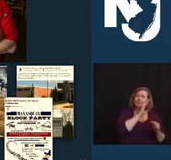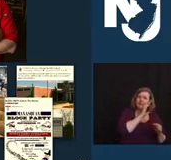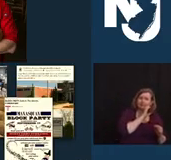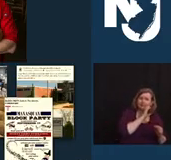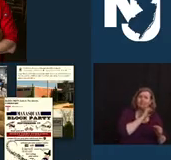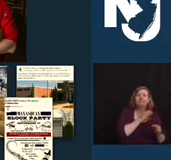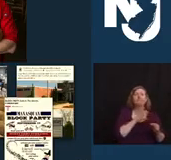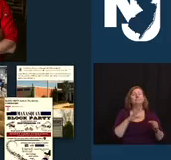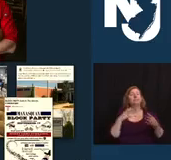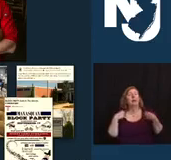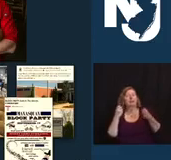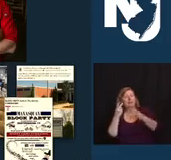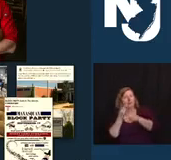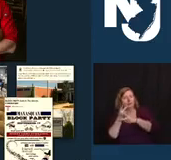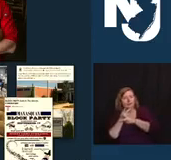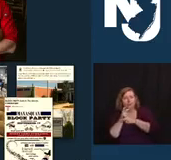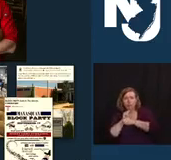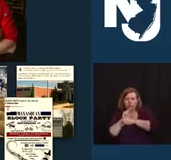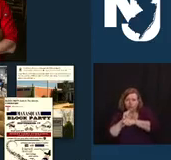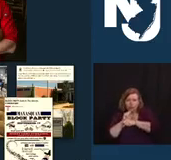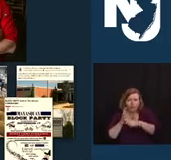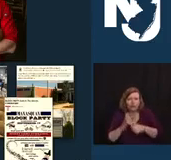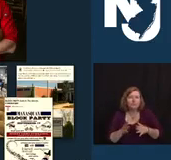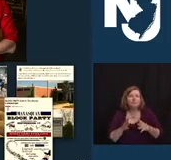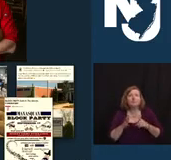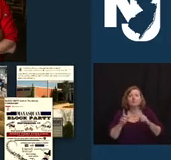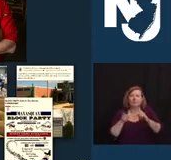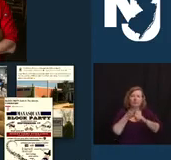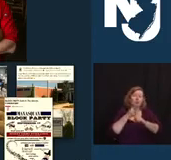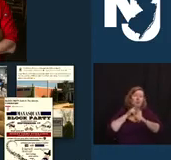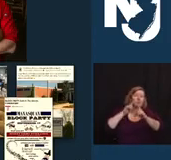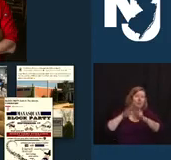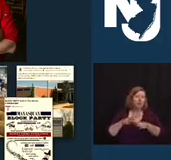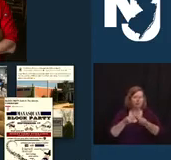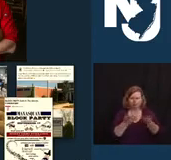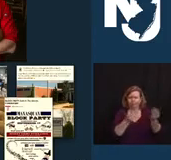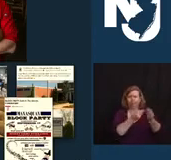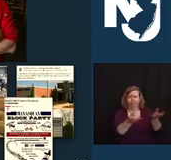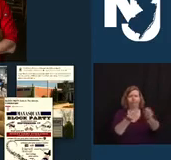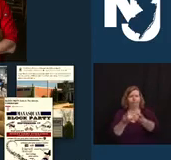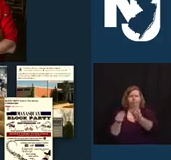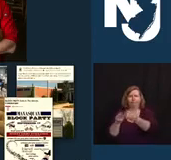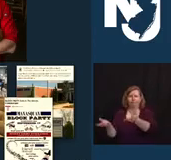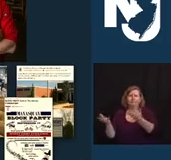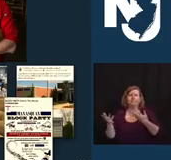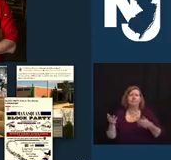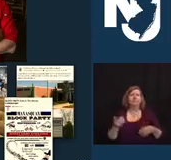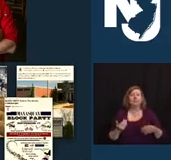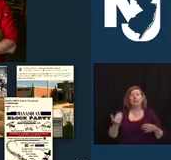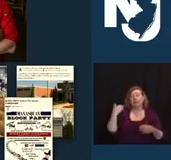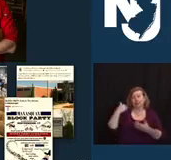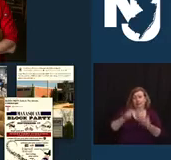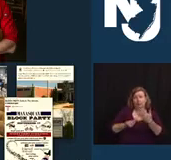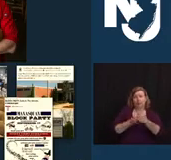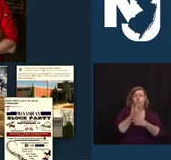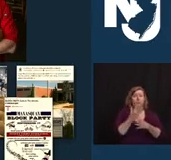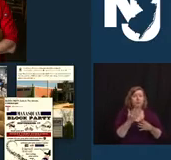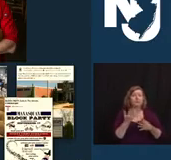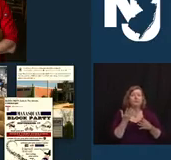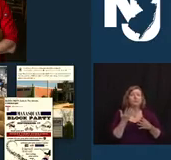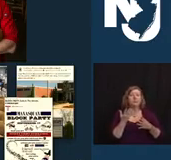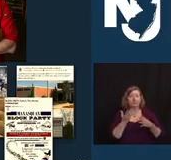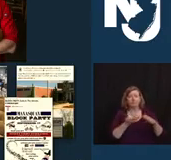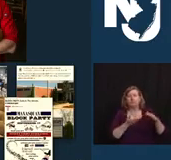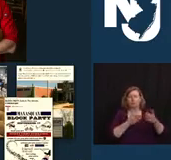our healthcare workers and first responders. Over the course of last spring, Chef Lou's Army cooked and delivered more than 1,000 meals